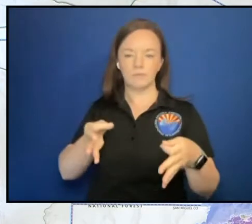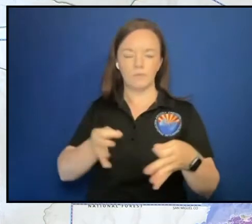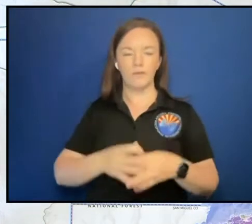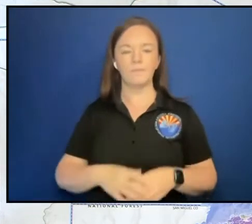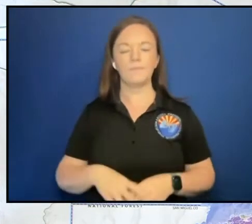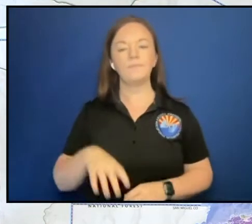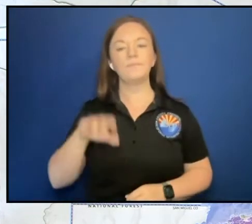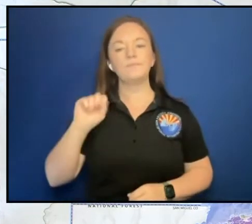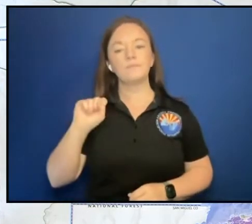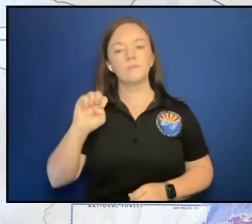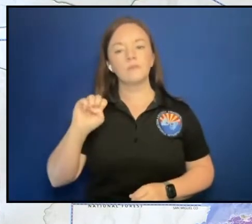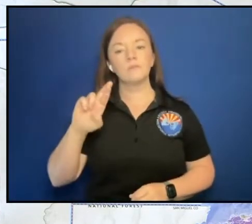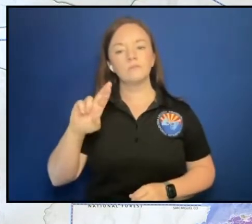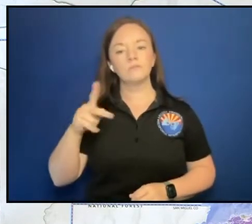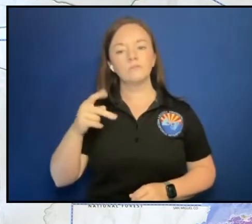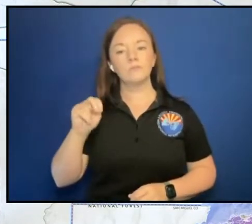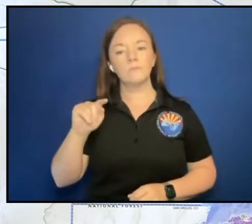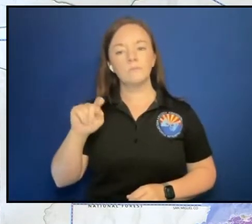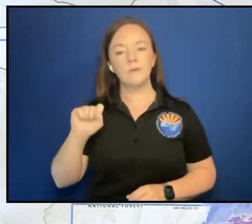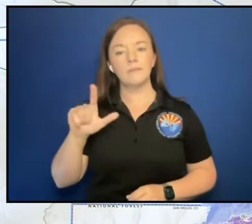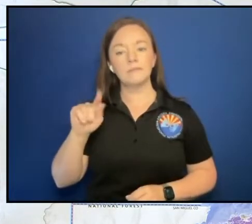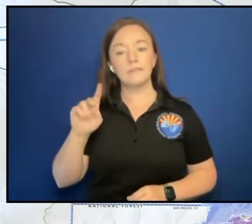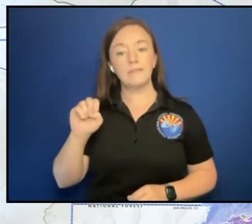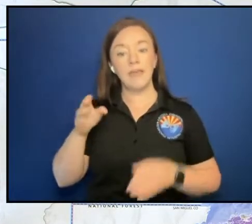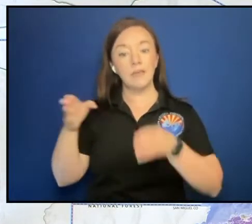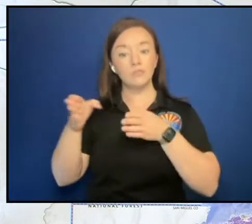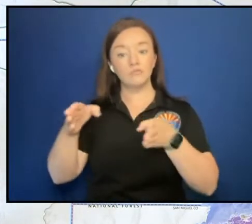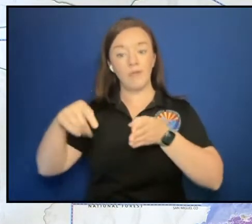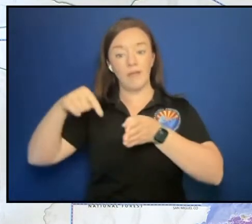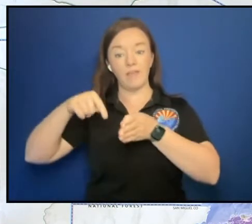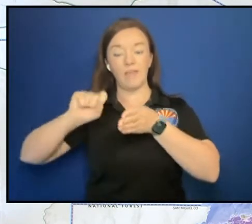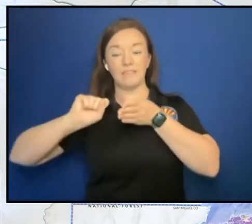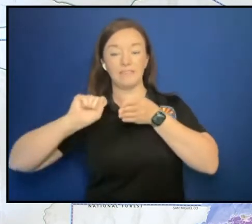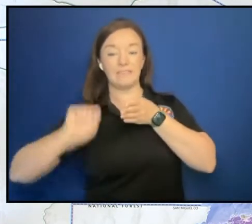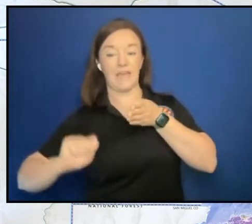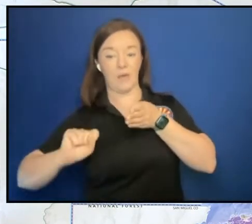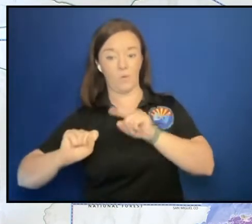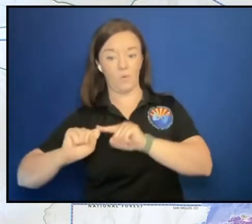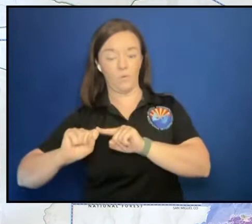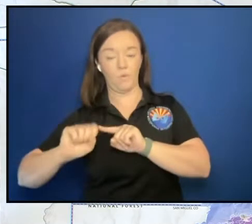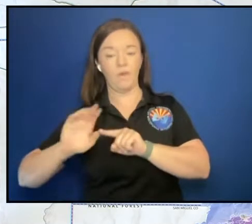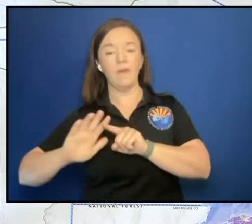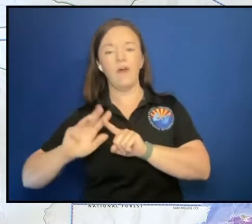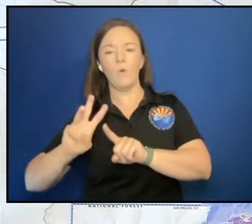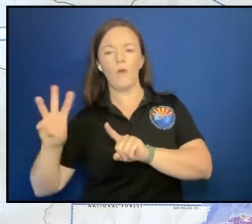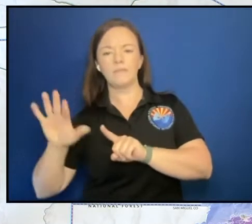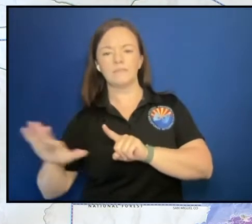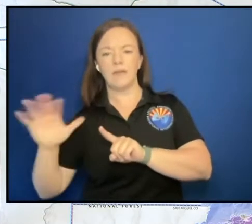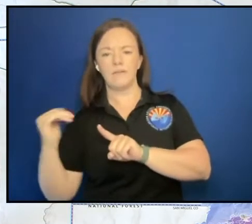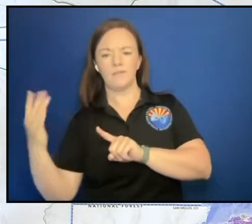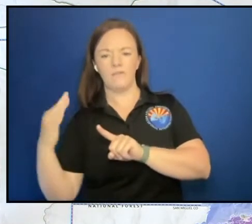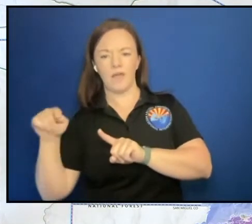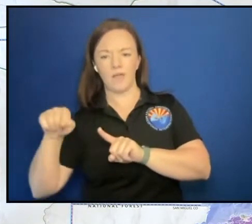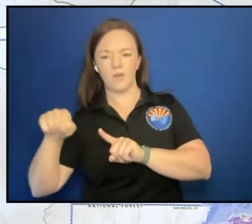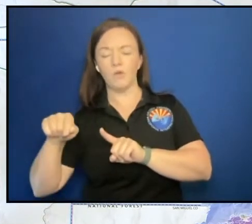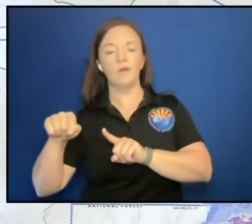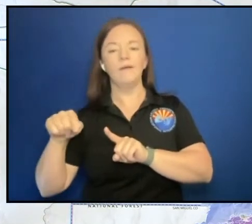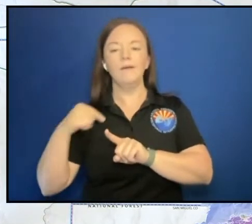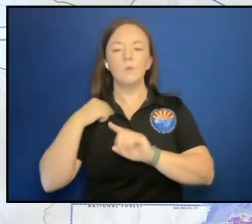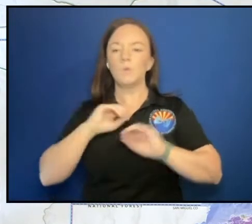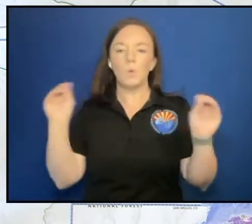Lake Trail on the west side of the fire, we haven't had anybody in there since the first significant rain